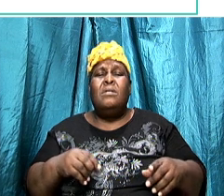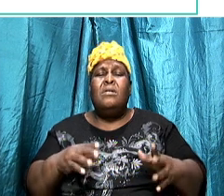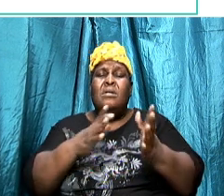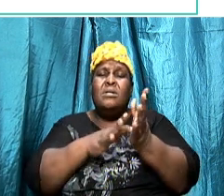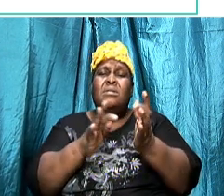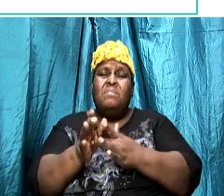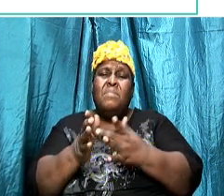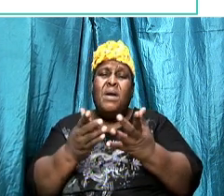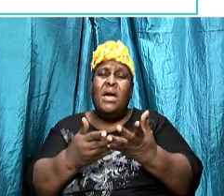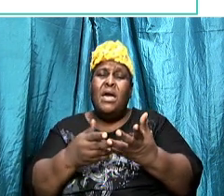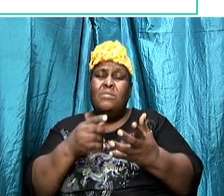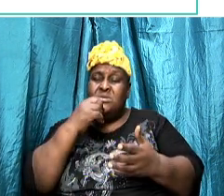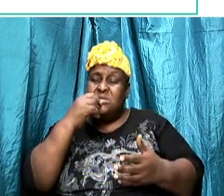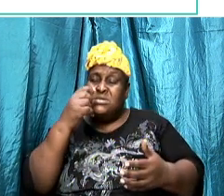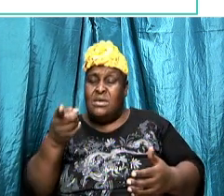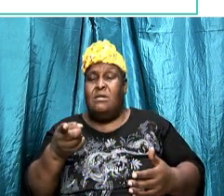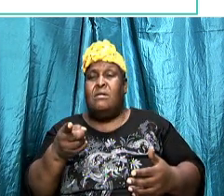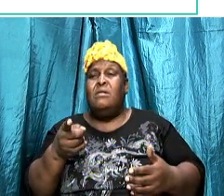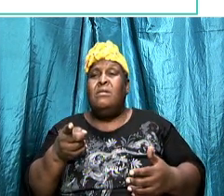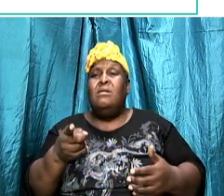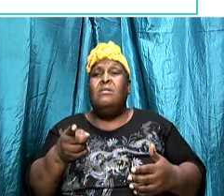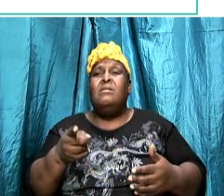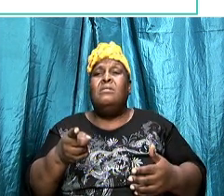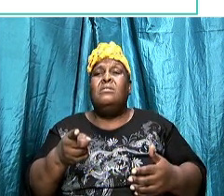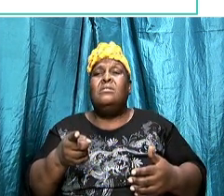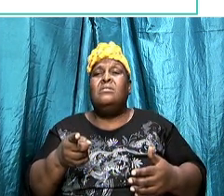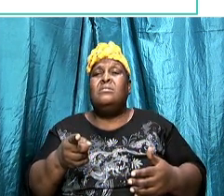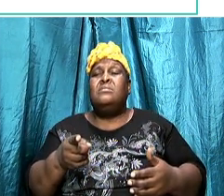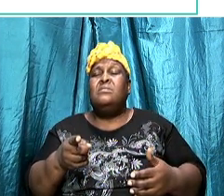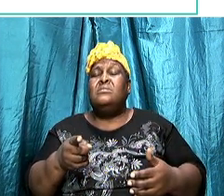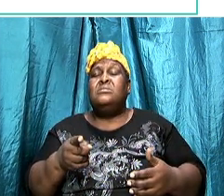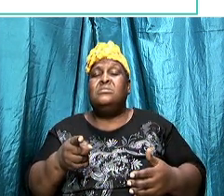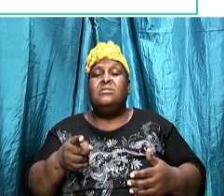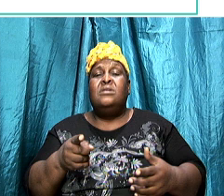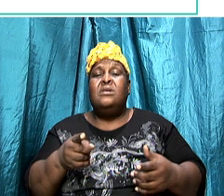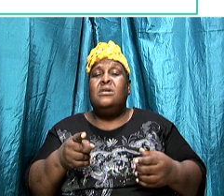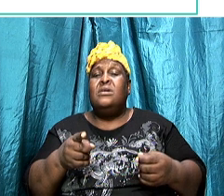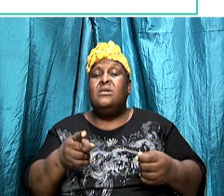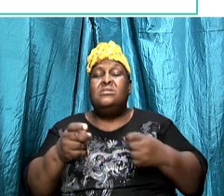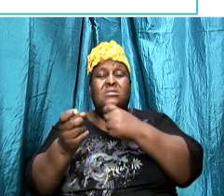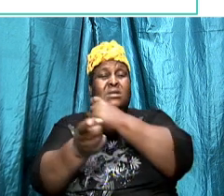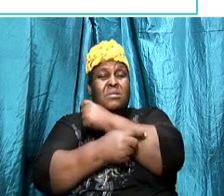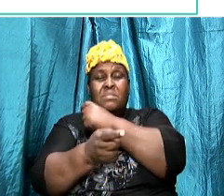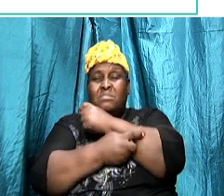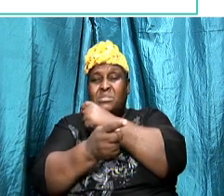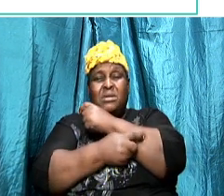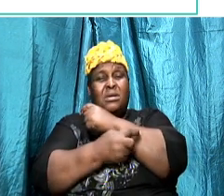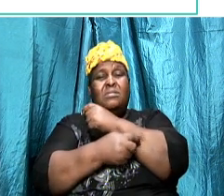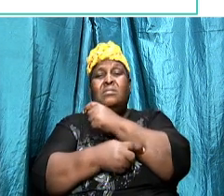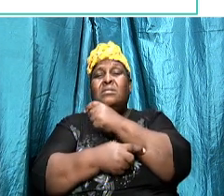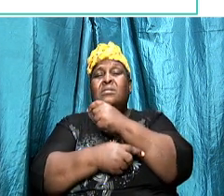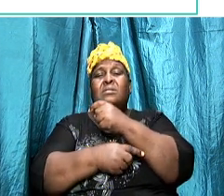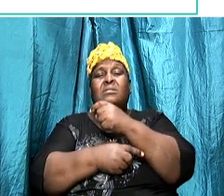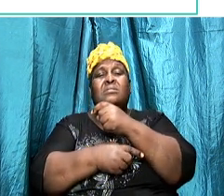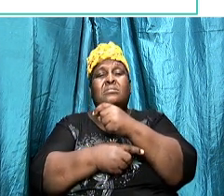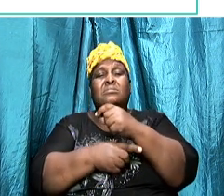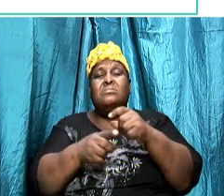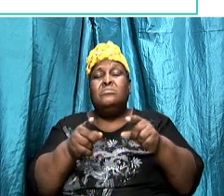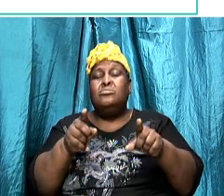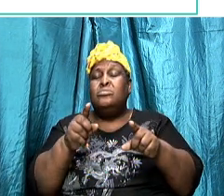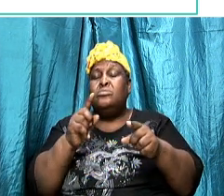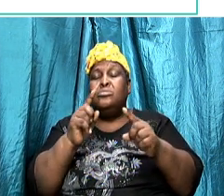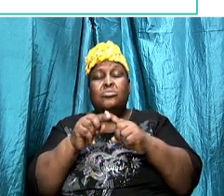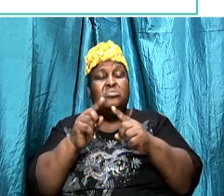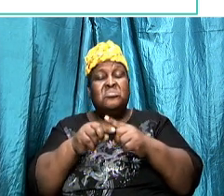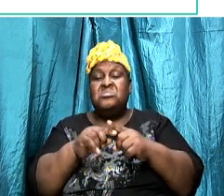Bible reminds us that it is common to man, that our brethren throughout the world are going